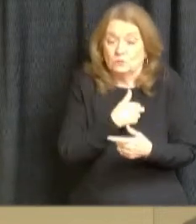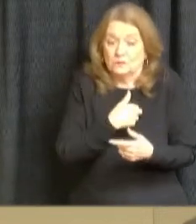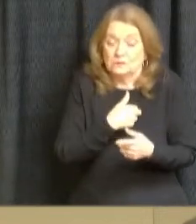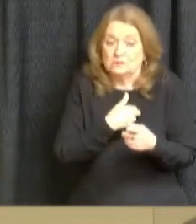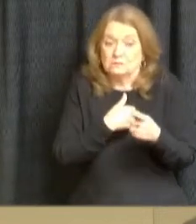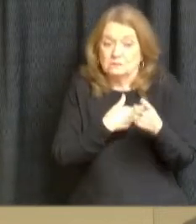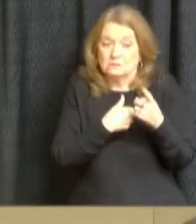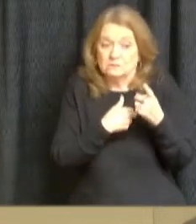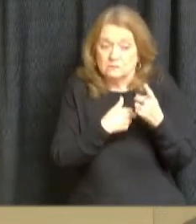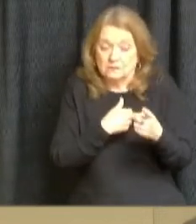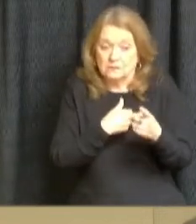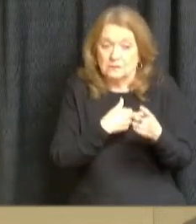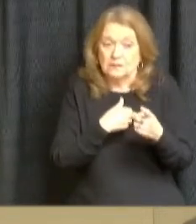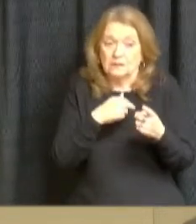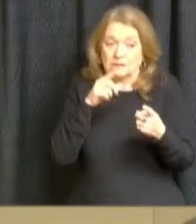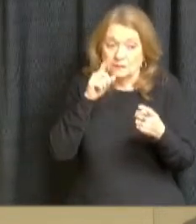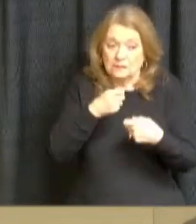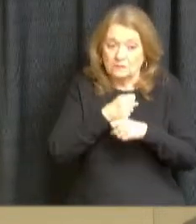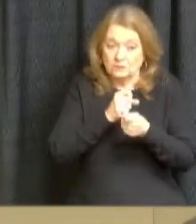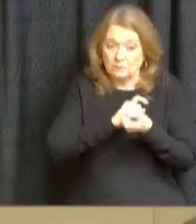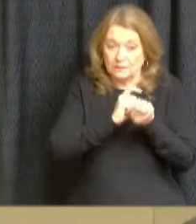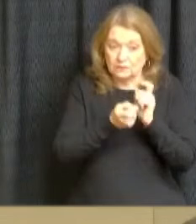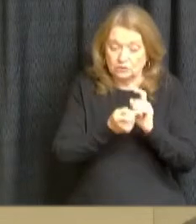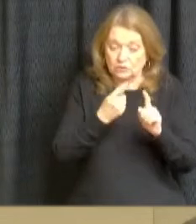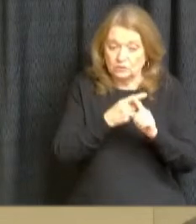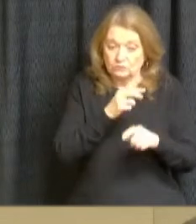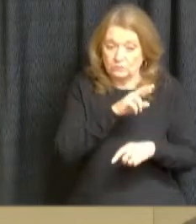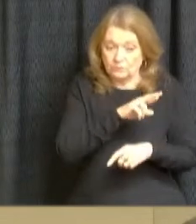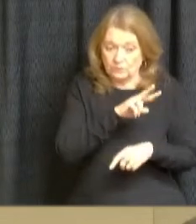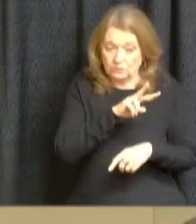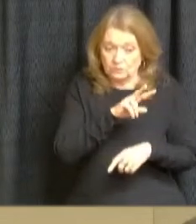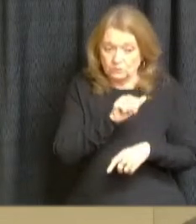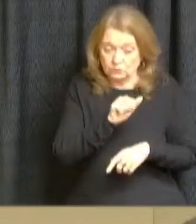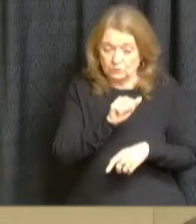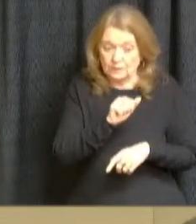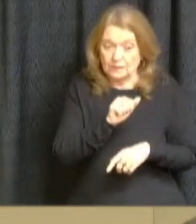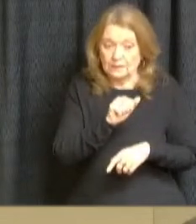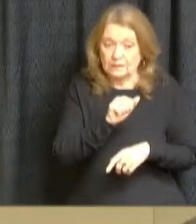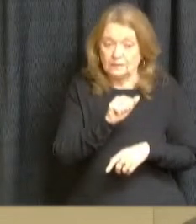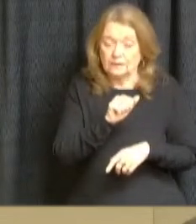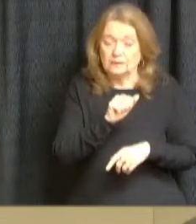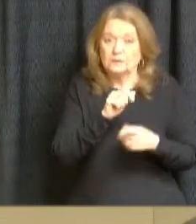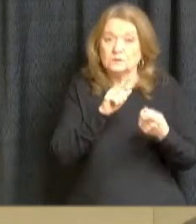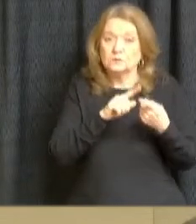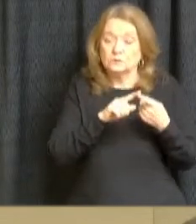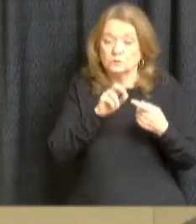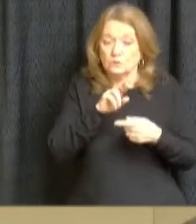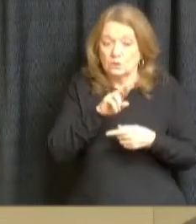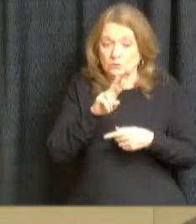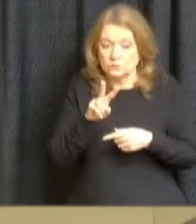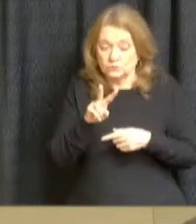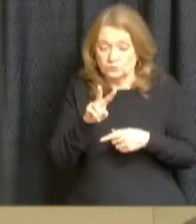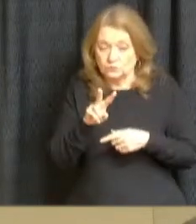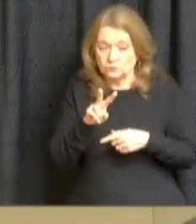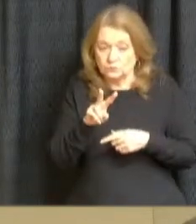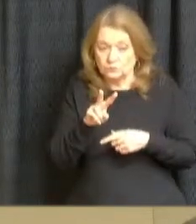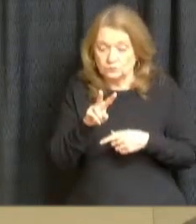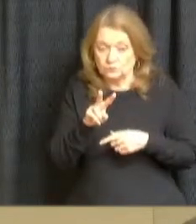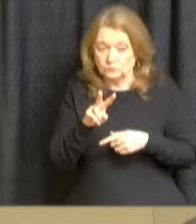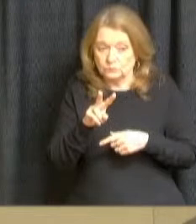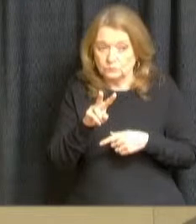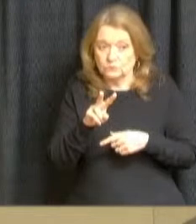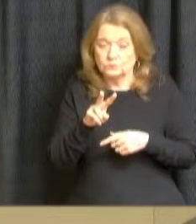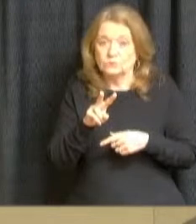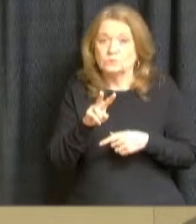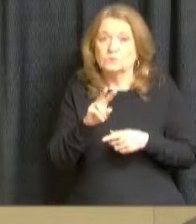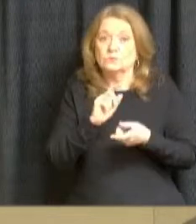to want to make a change from the R2A to R2, which would to go